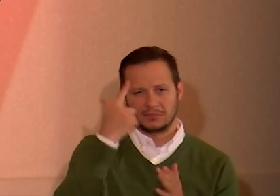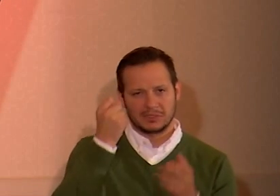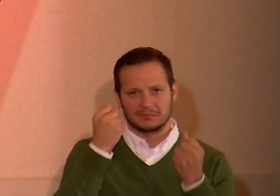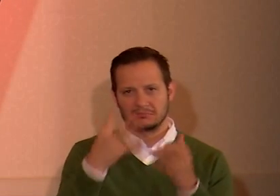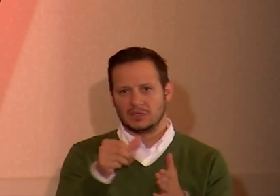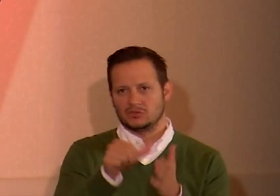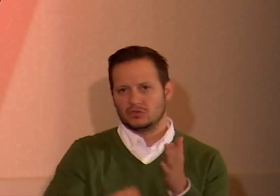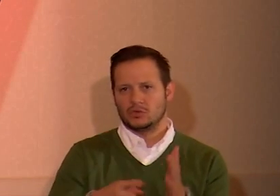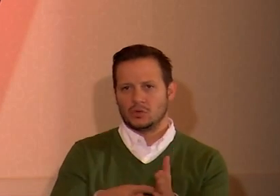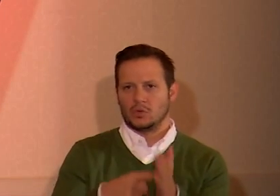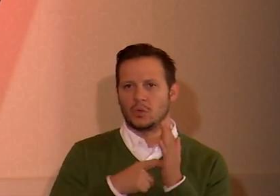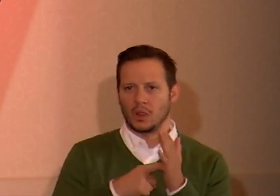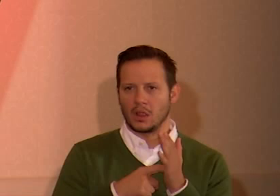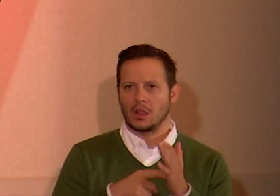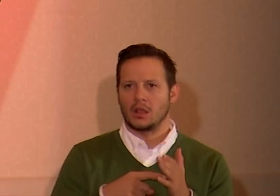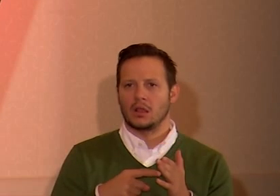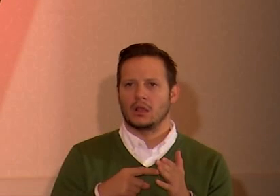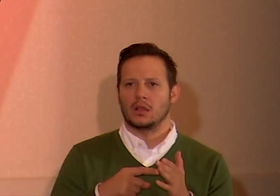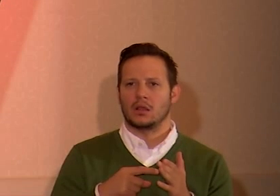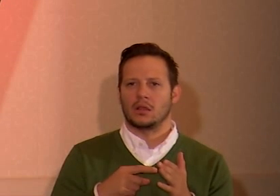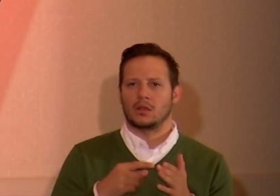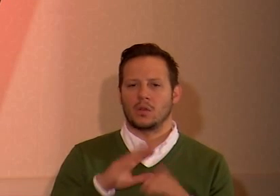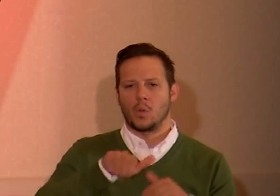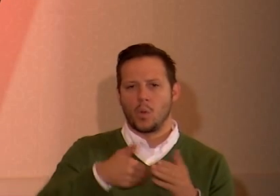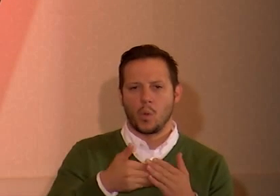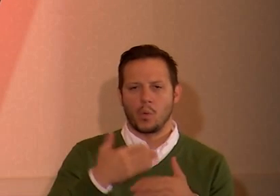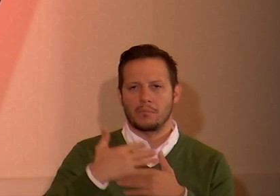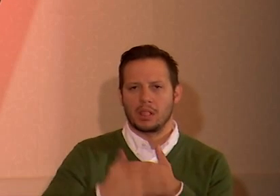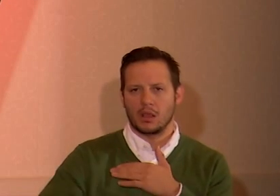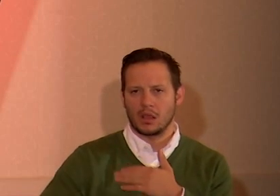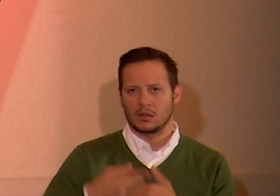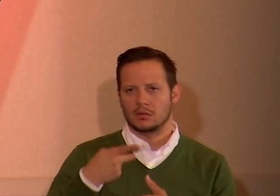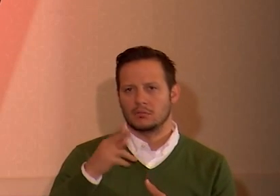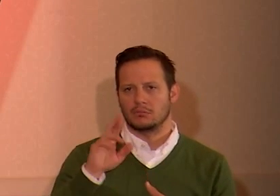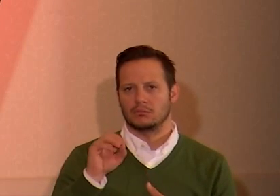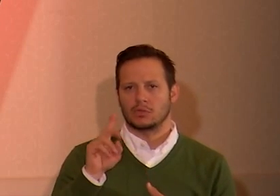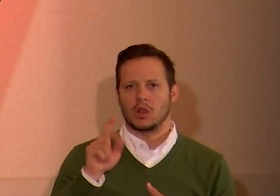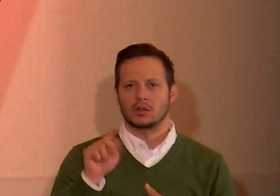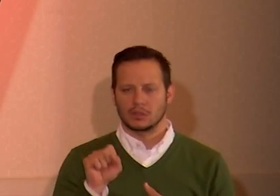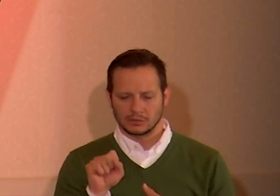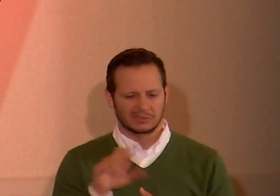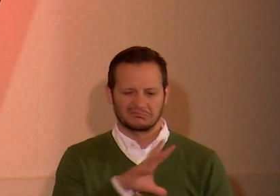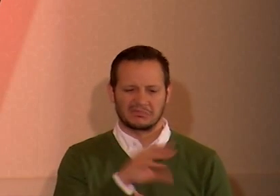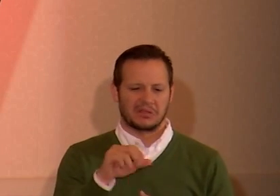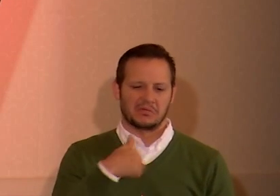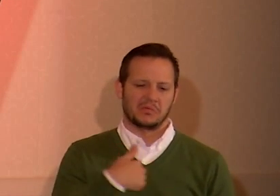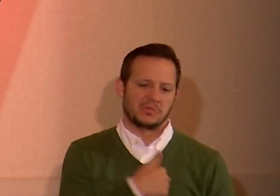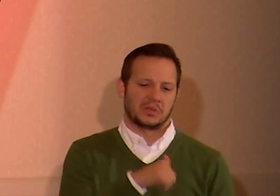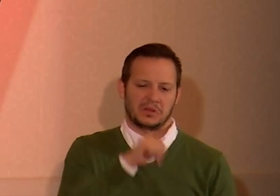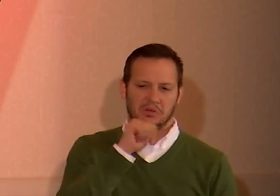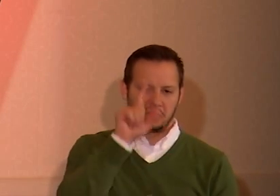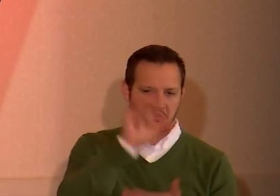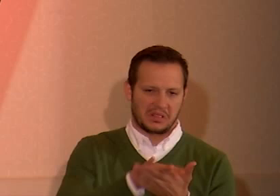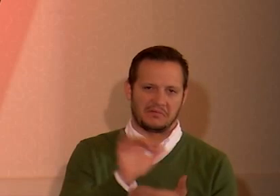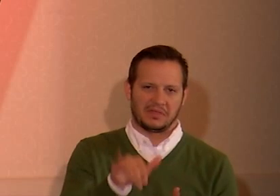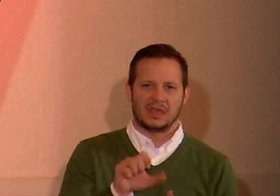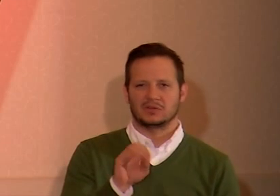do require the use of whole blood products, and whole blood products are anathema to the faith in which we